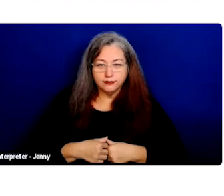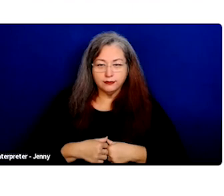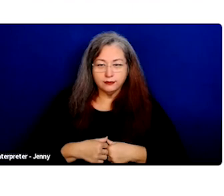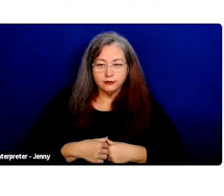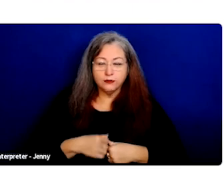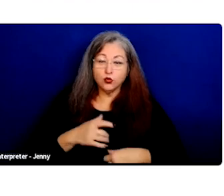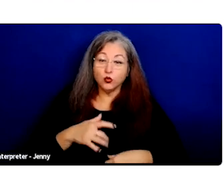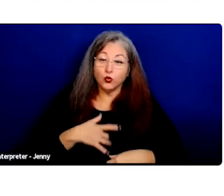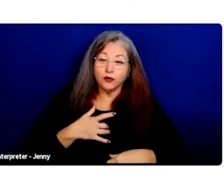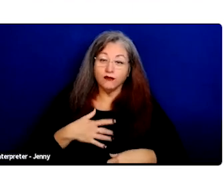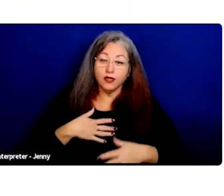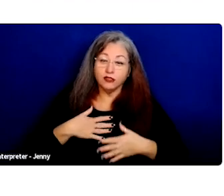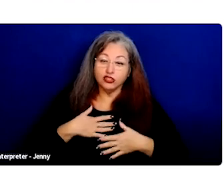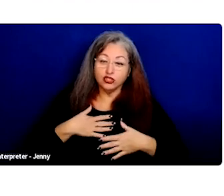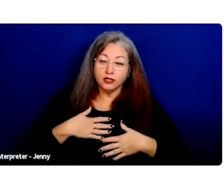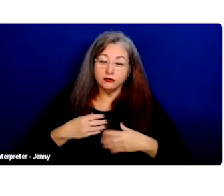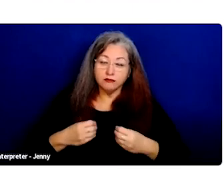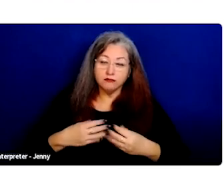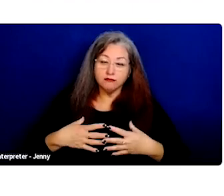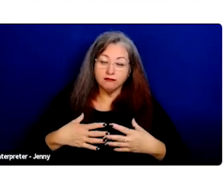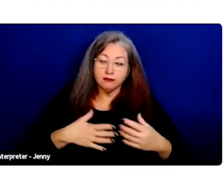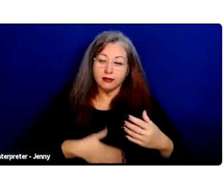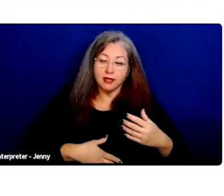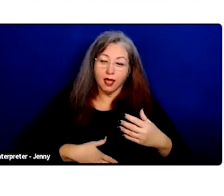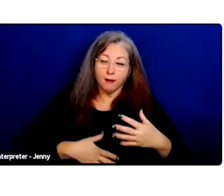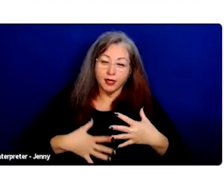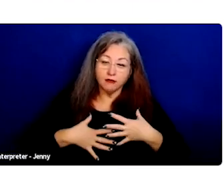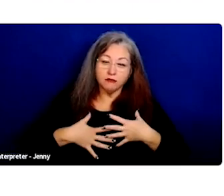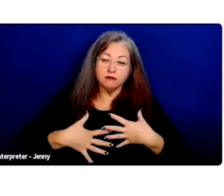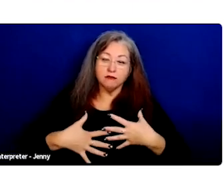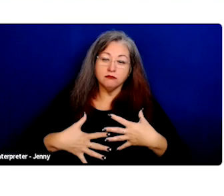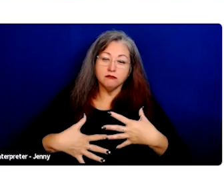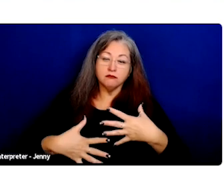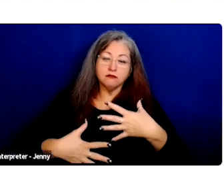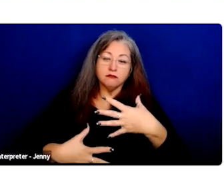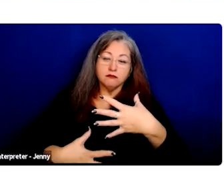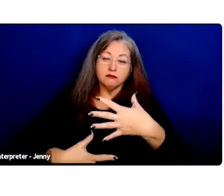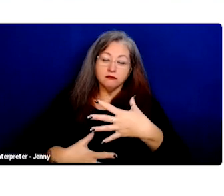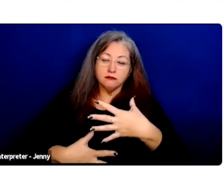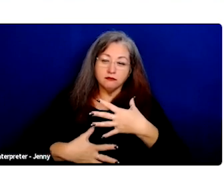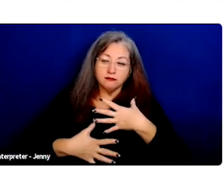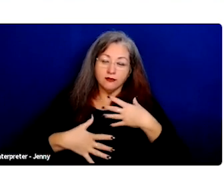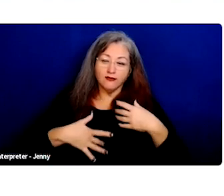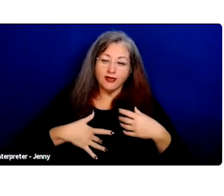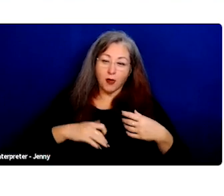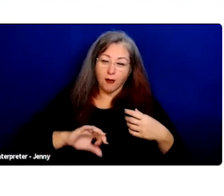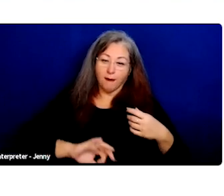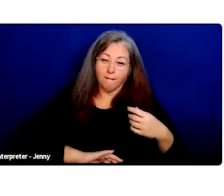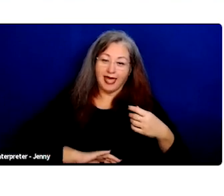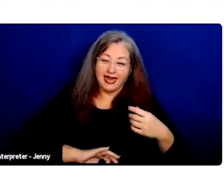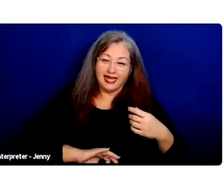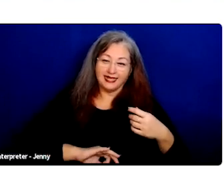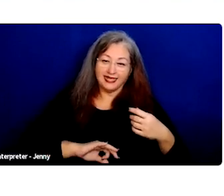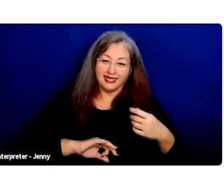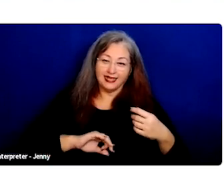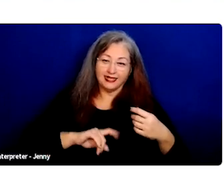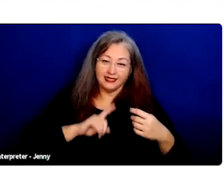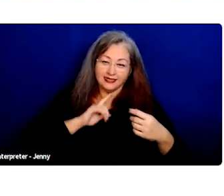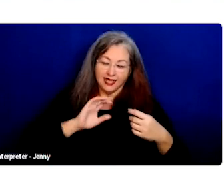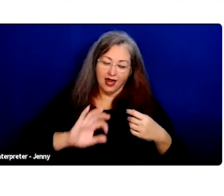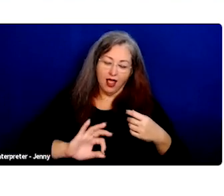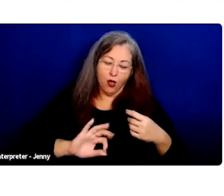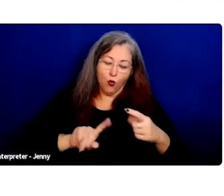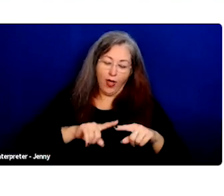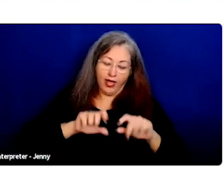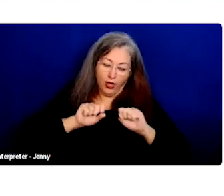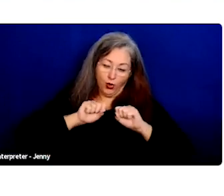Feel your chest rise and your belly rise. And feel your belly button go all the way to your low spine as you